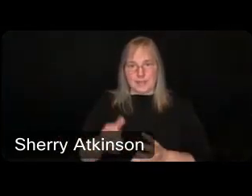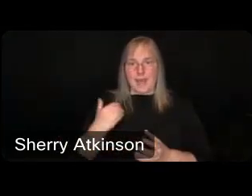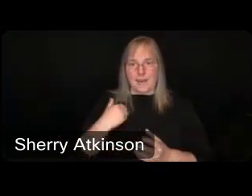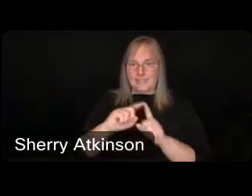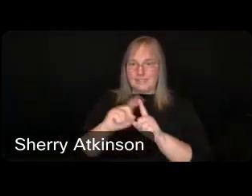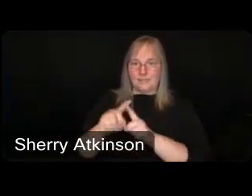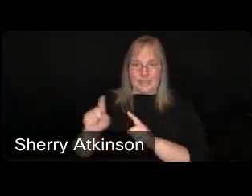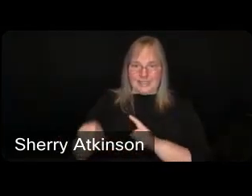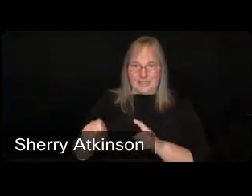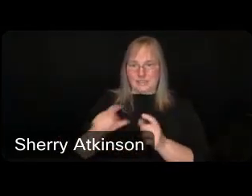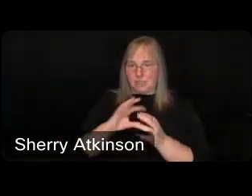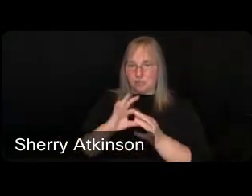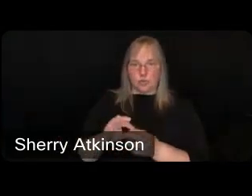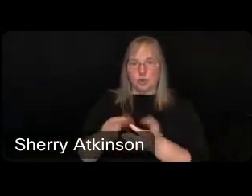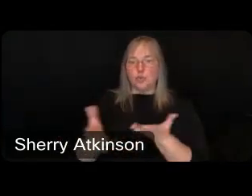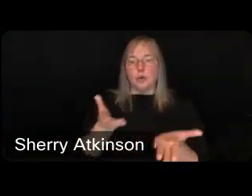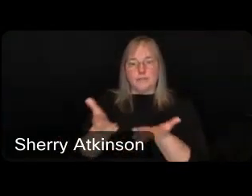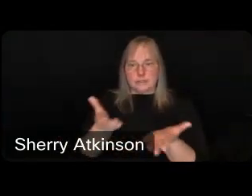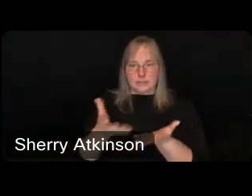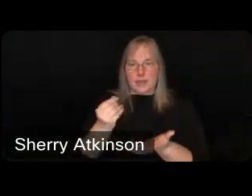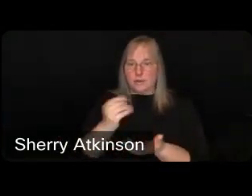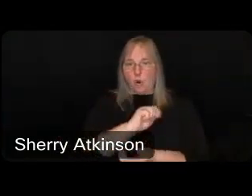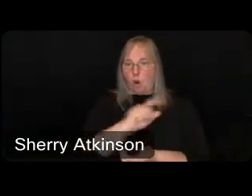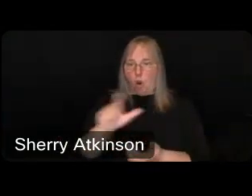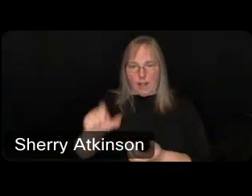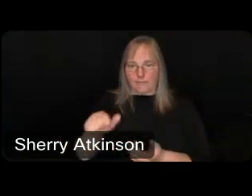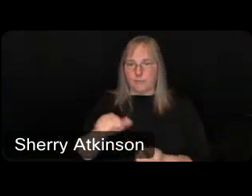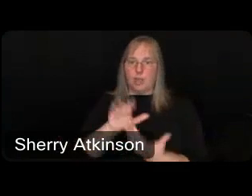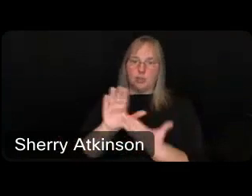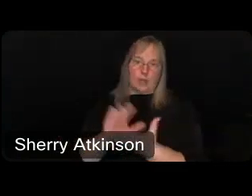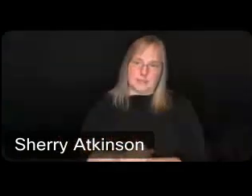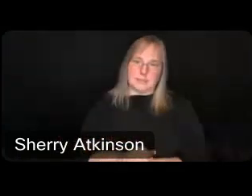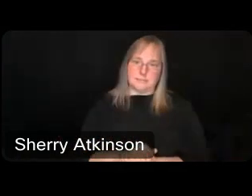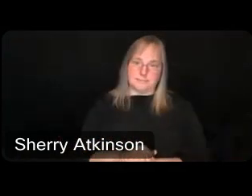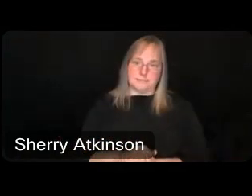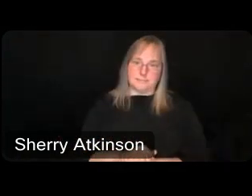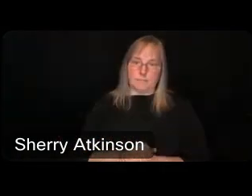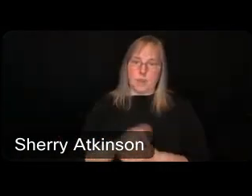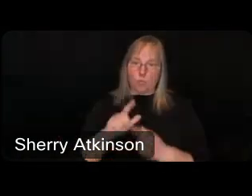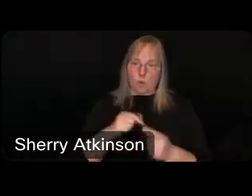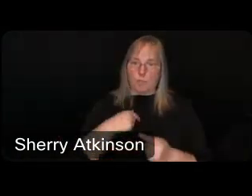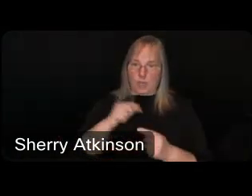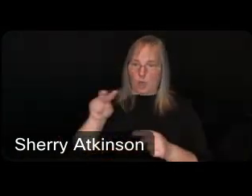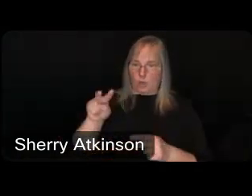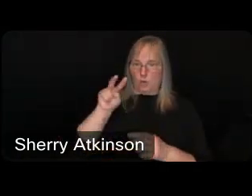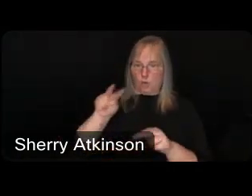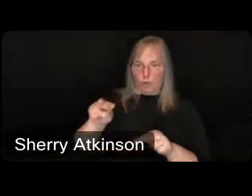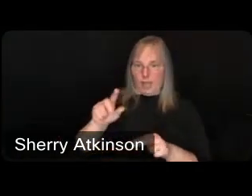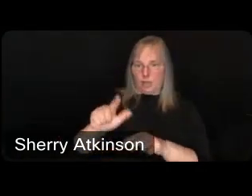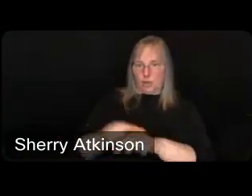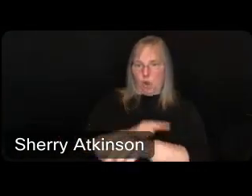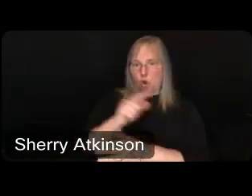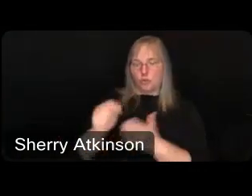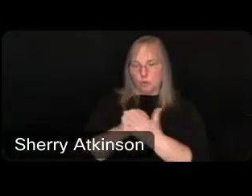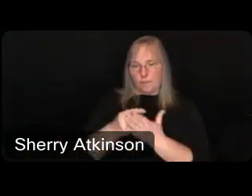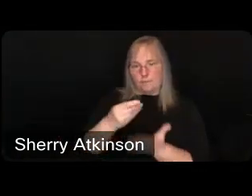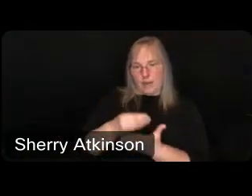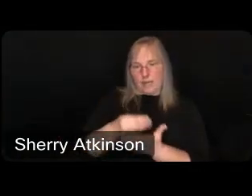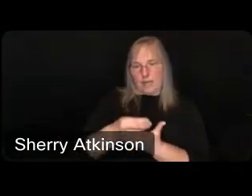then they all have to be addressed when we look at the long-term financial and the service